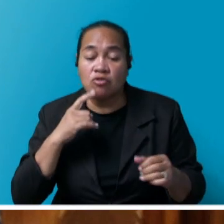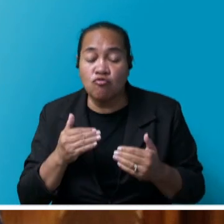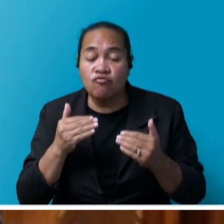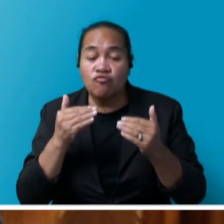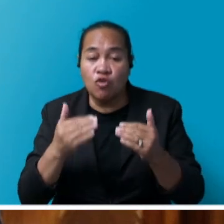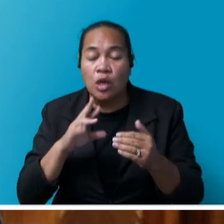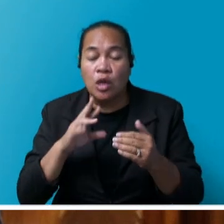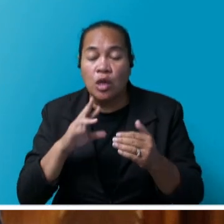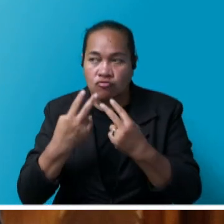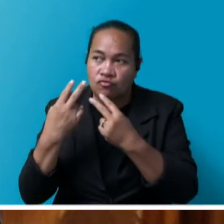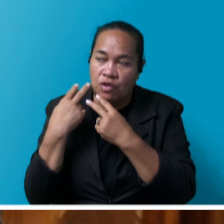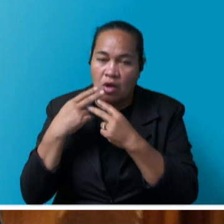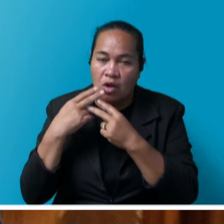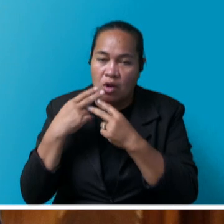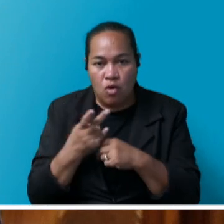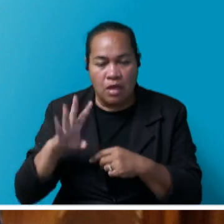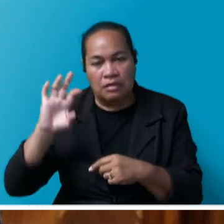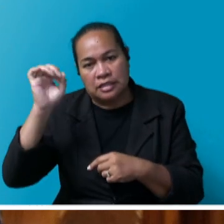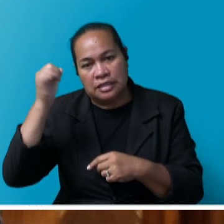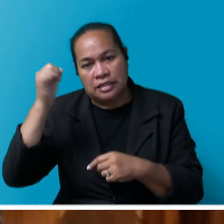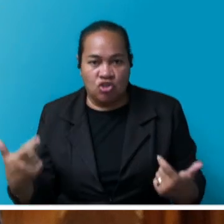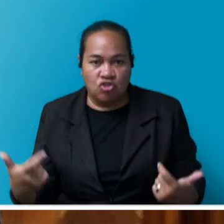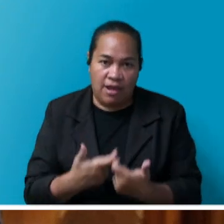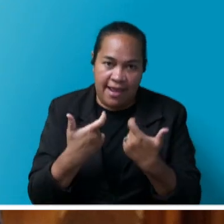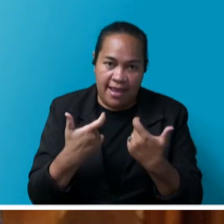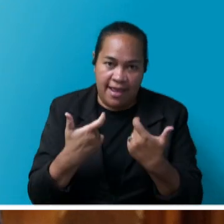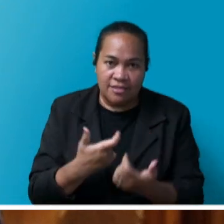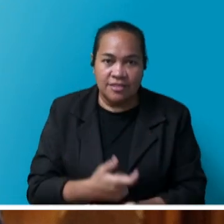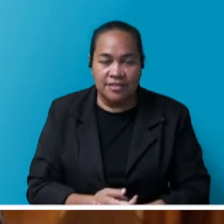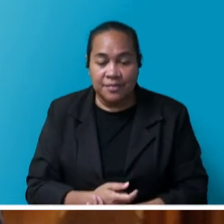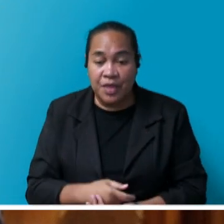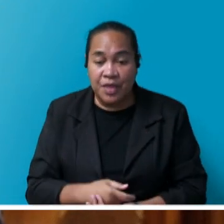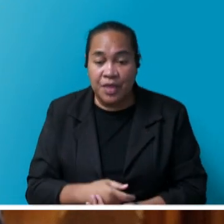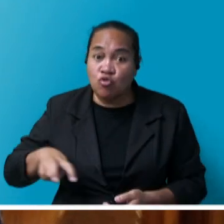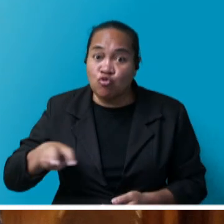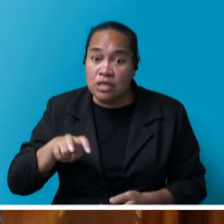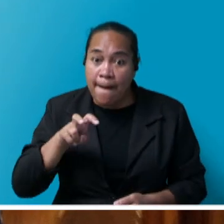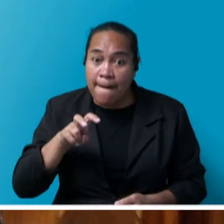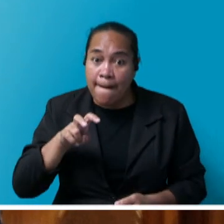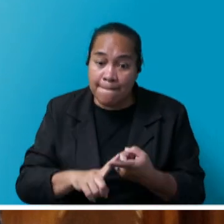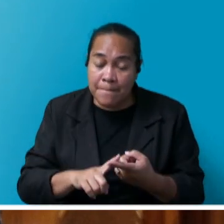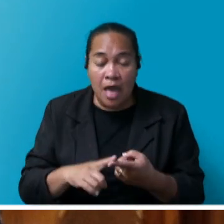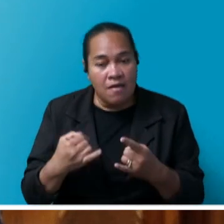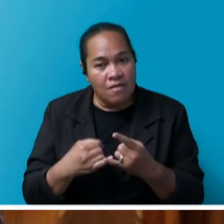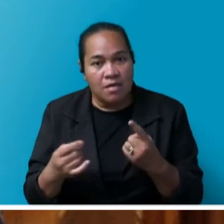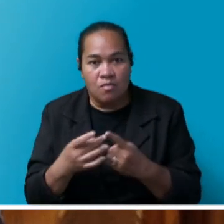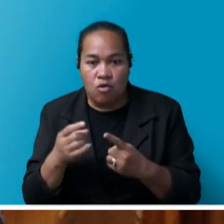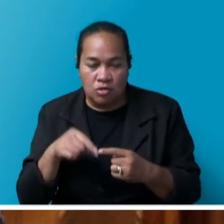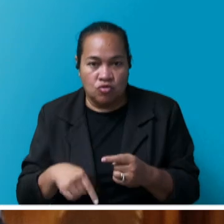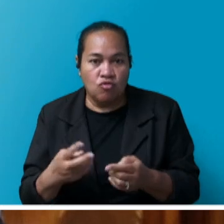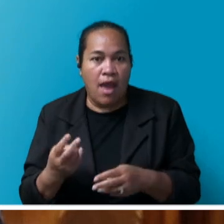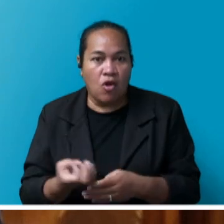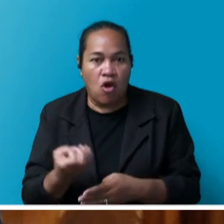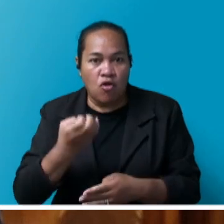our successes and challenges. The tourism sector has been a cornerstone of Fiji's economy,